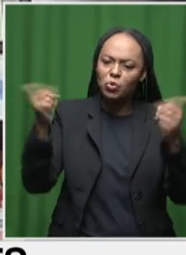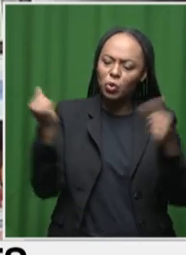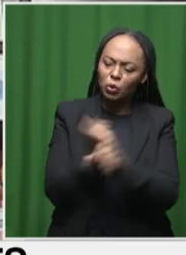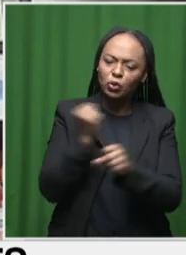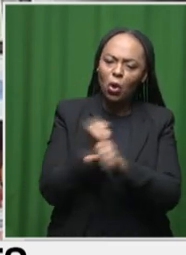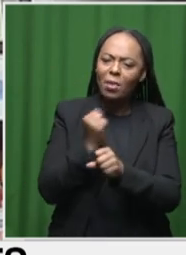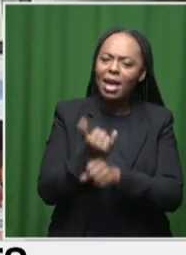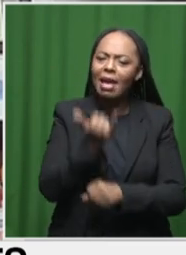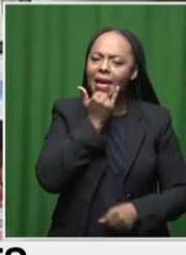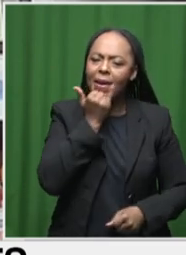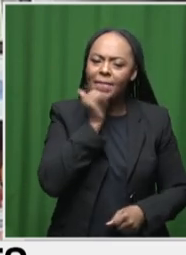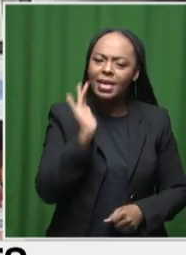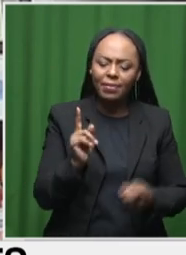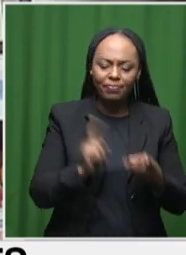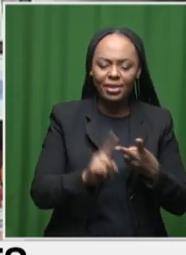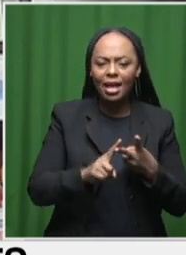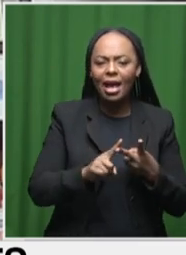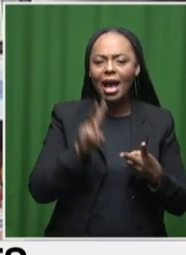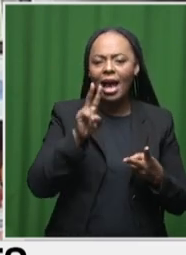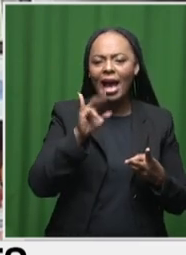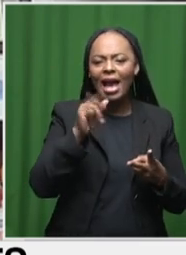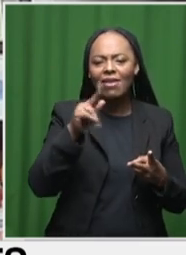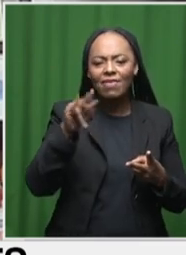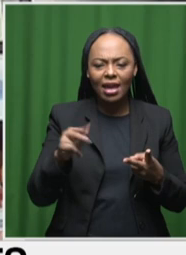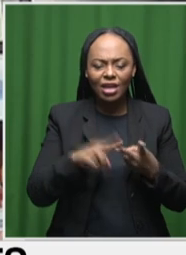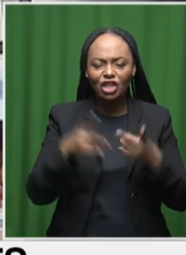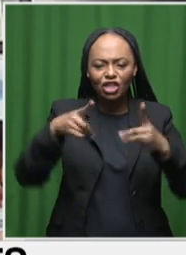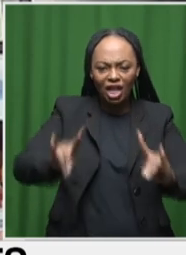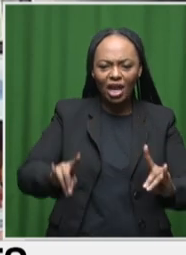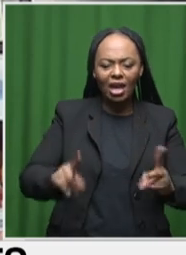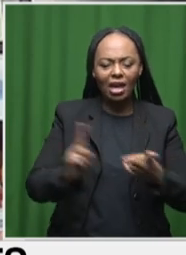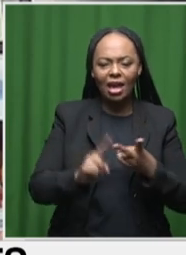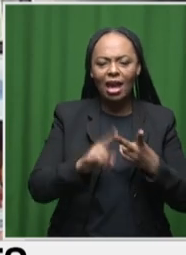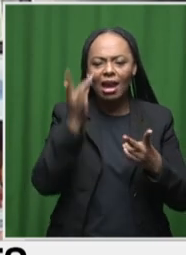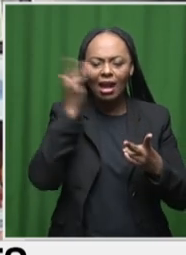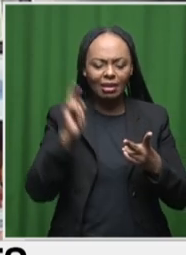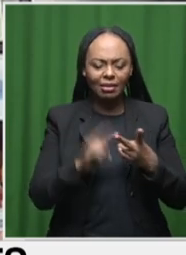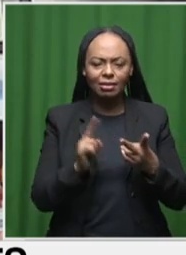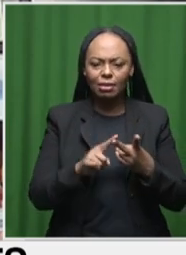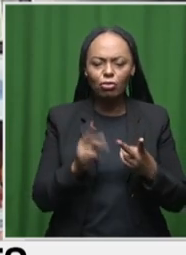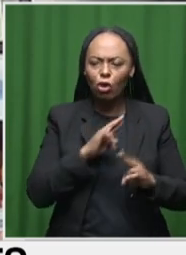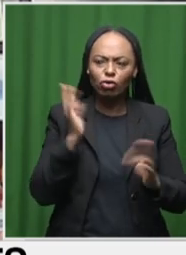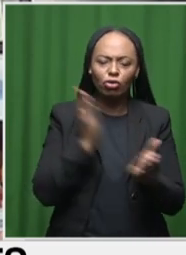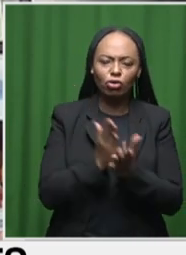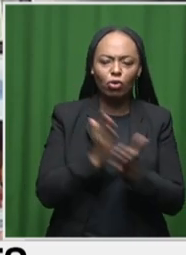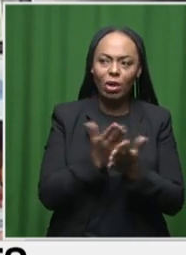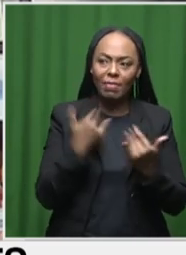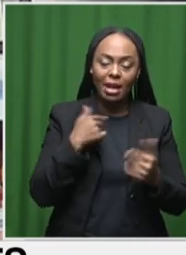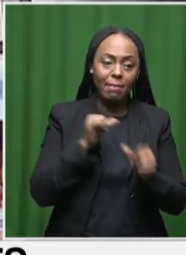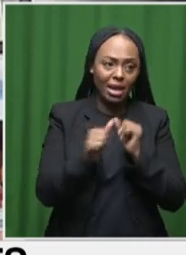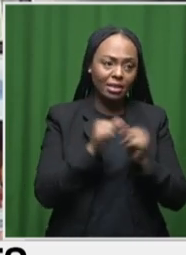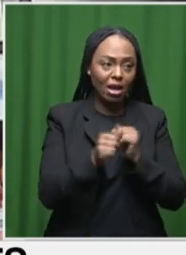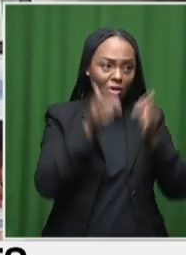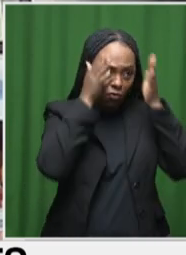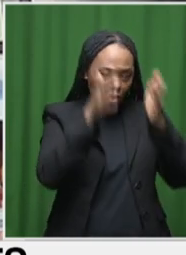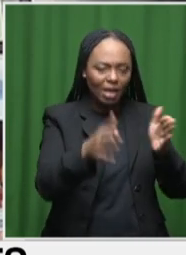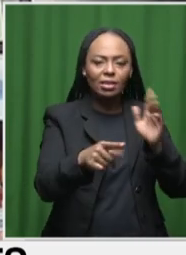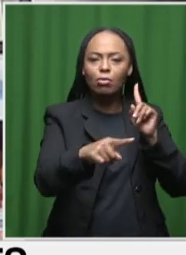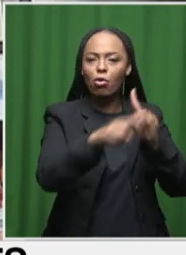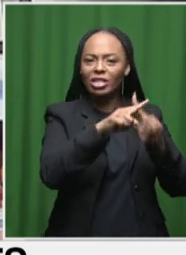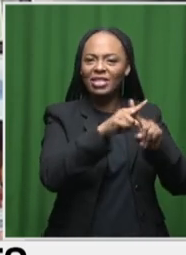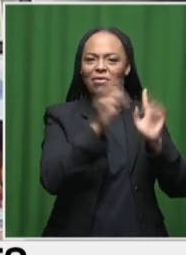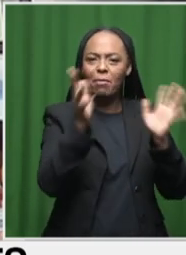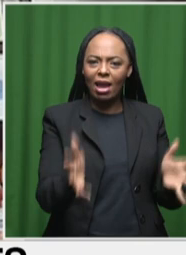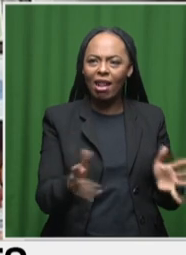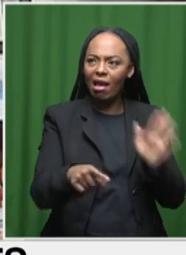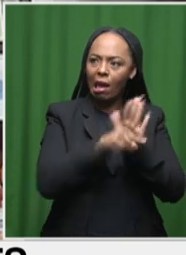she is. We have Ivan Meyer, our federal chairperson, also a person of color. So I'd much rather concentrate on the positive and wish people well that